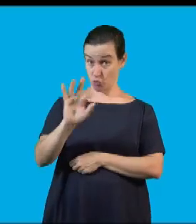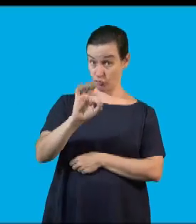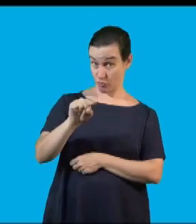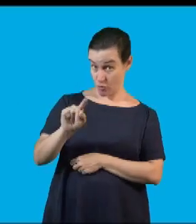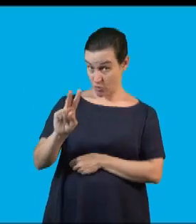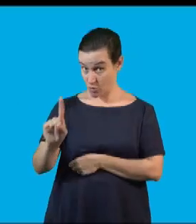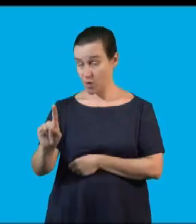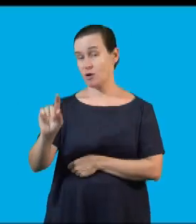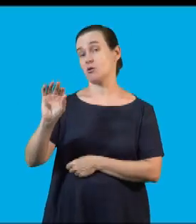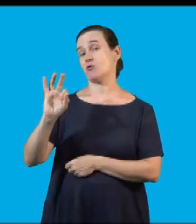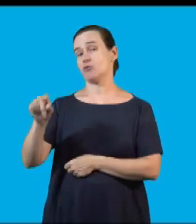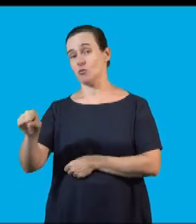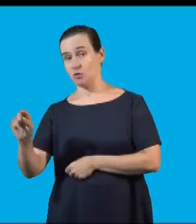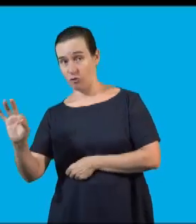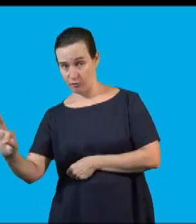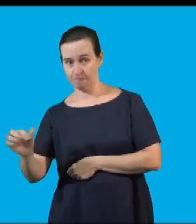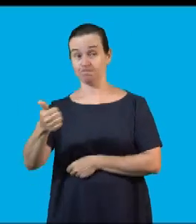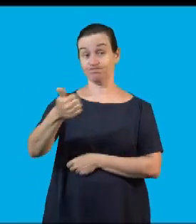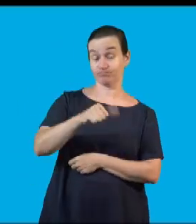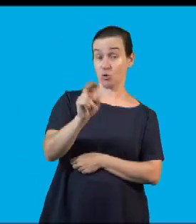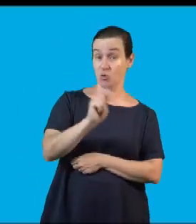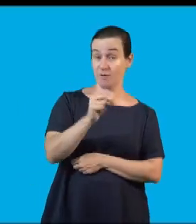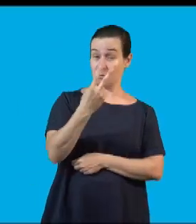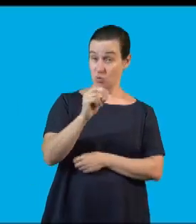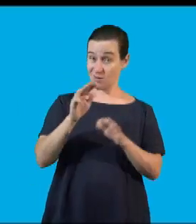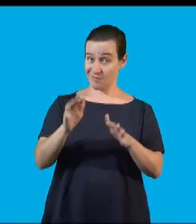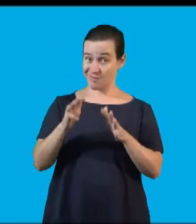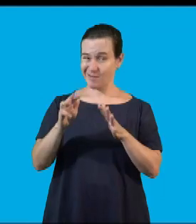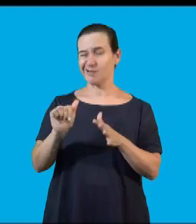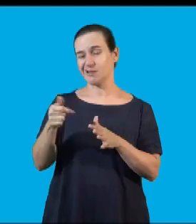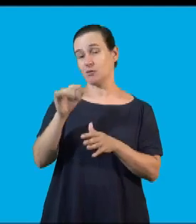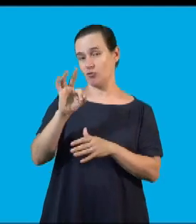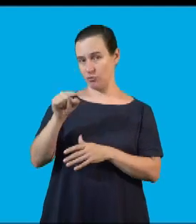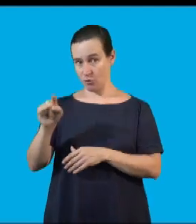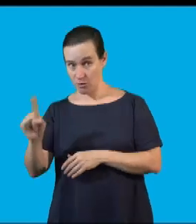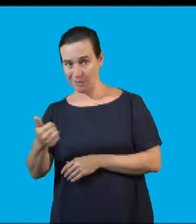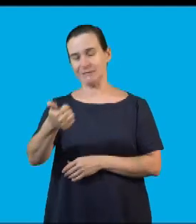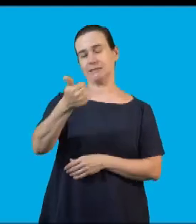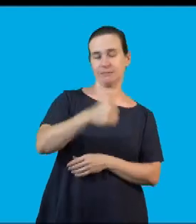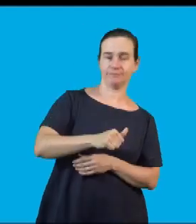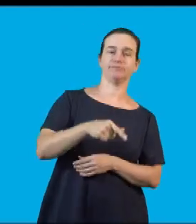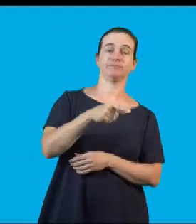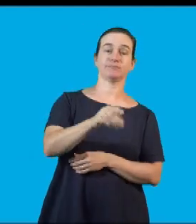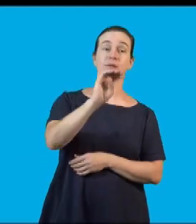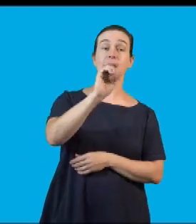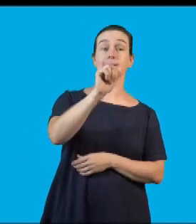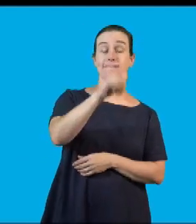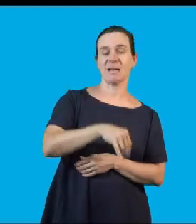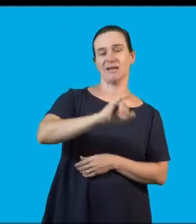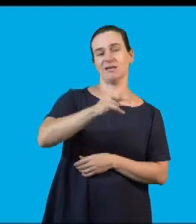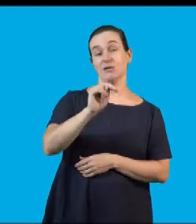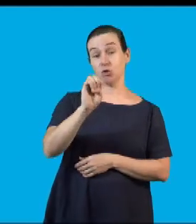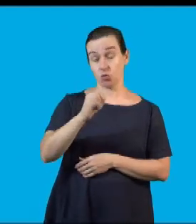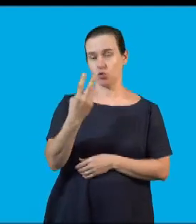two questions, 3.1 and 3.3. November 2019, you can practice question 3.1, and then the